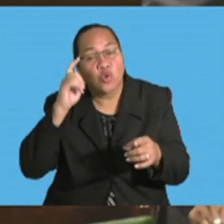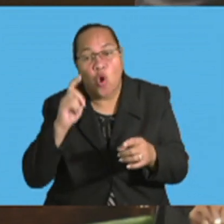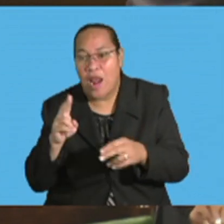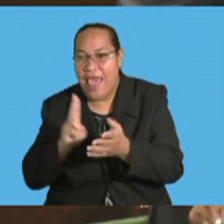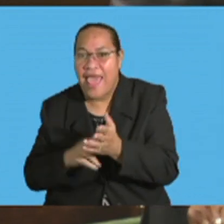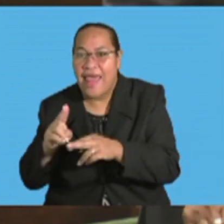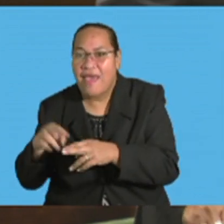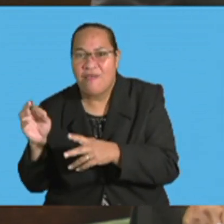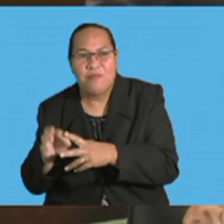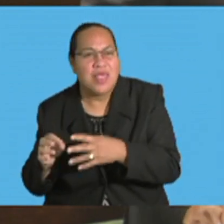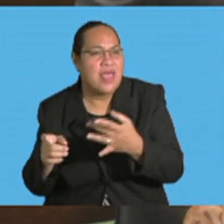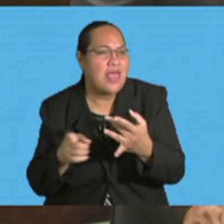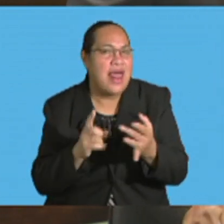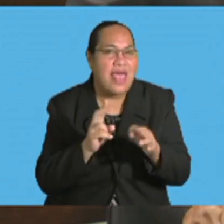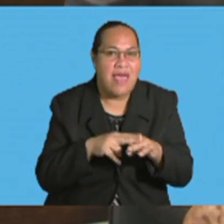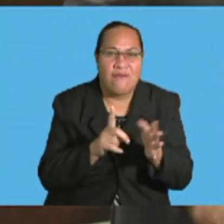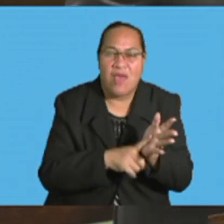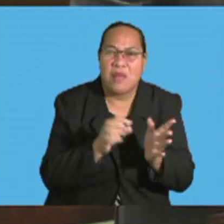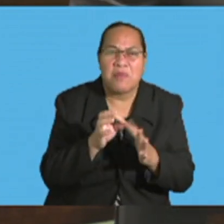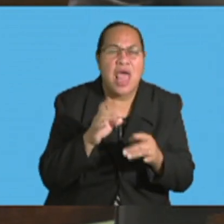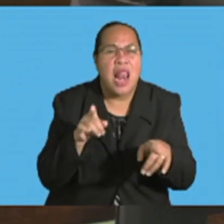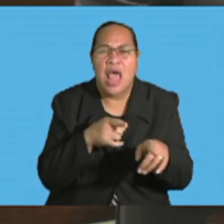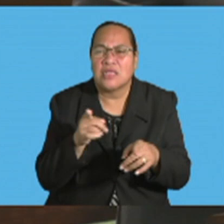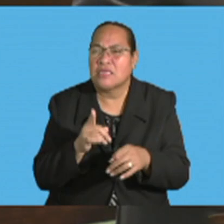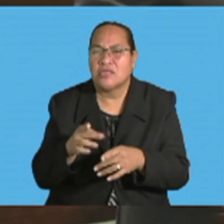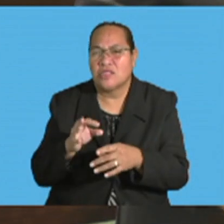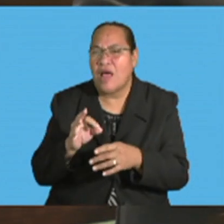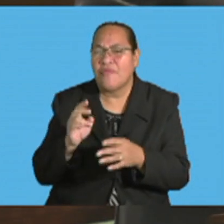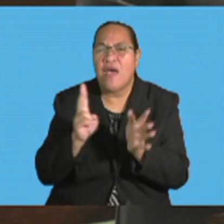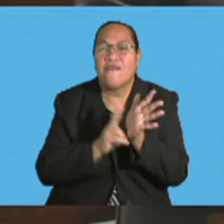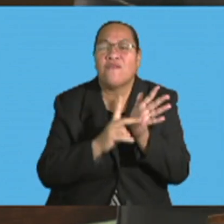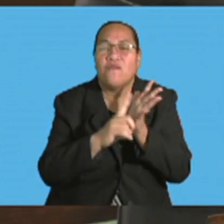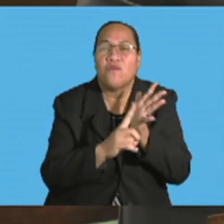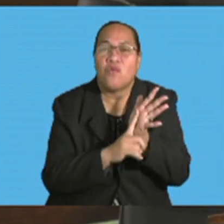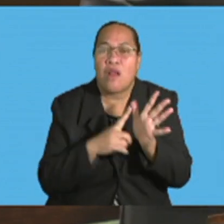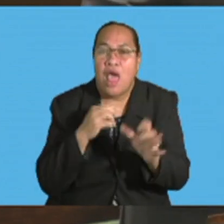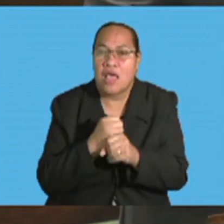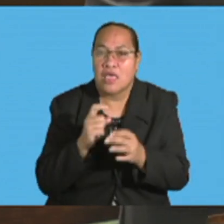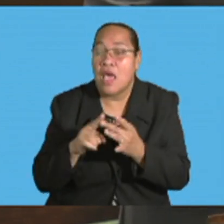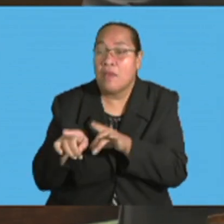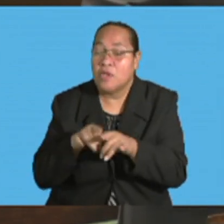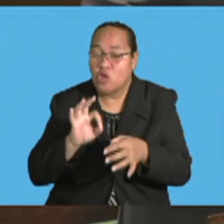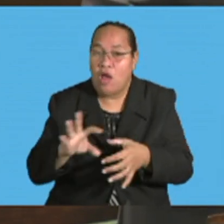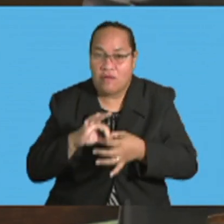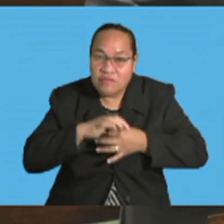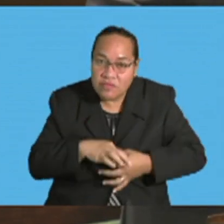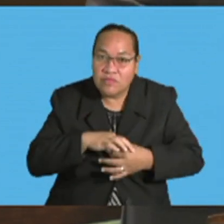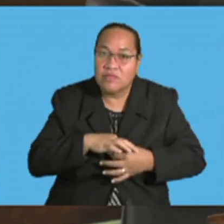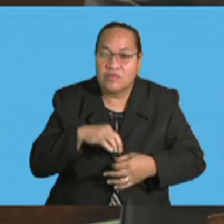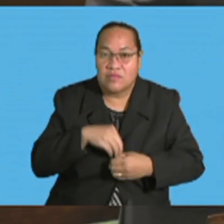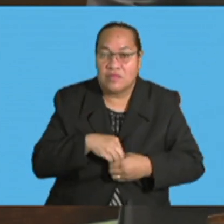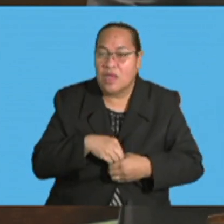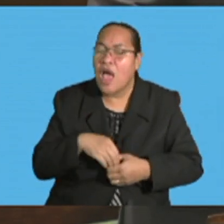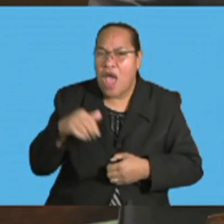Wulangi parties in Fiji. Mr. Speaker, I know the word Wulangi itself is not inherently offensive. I know it is